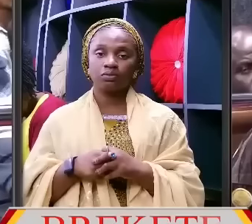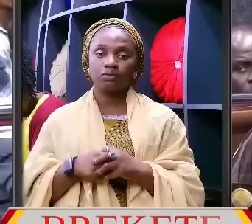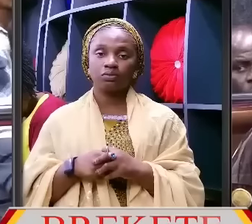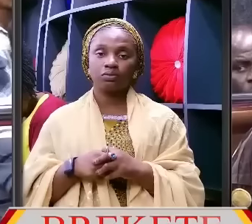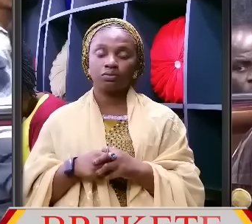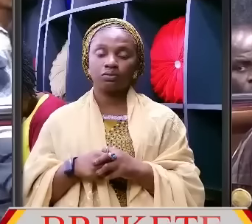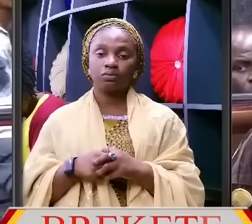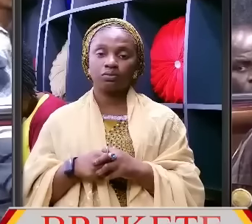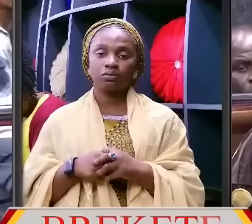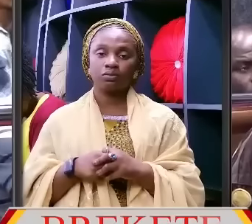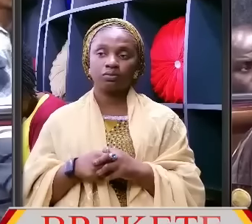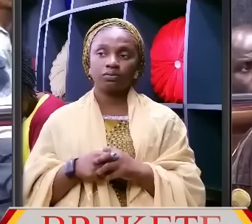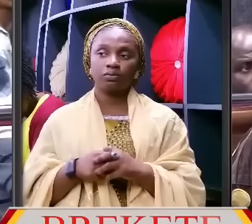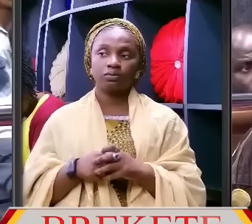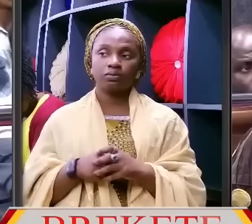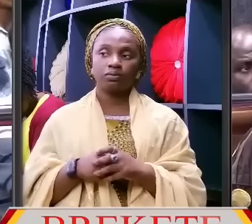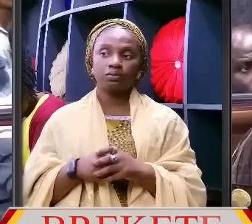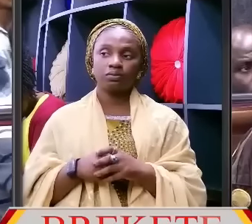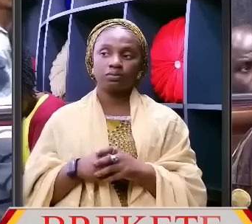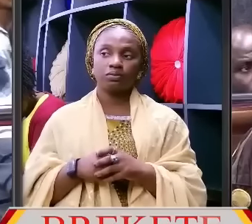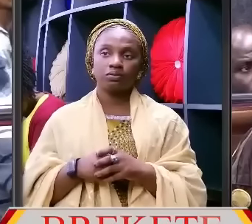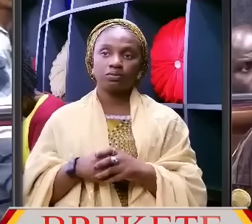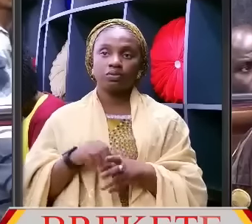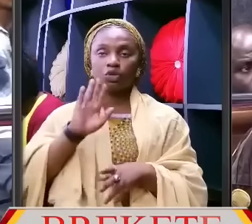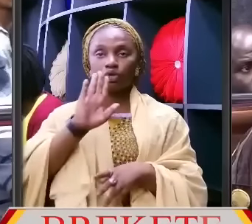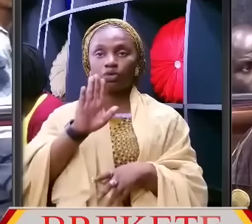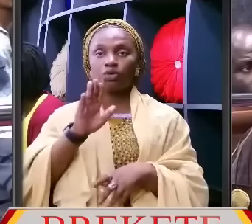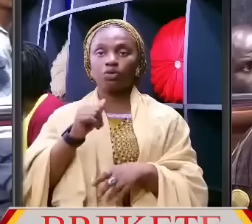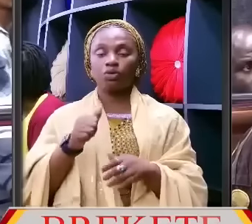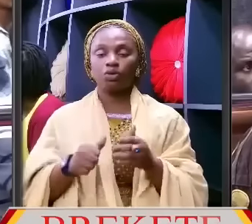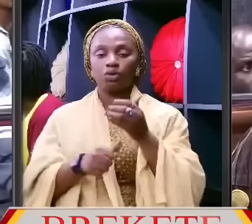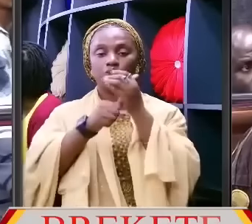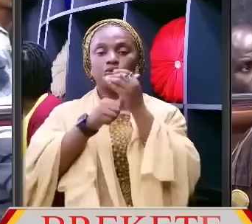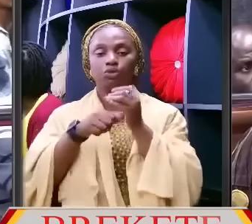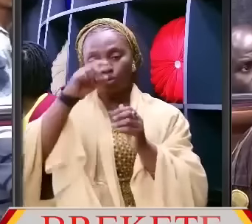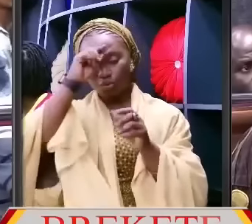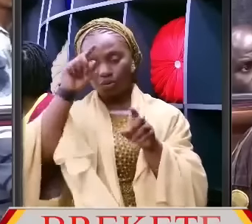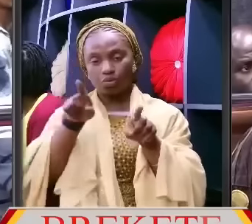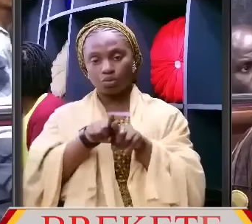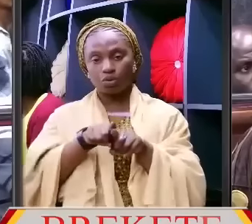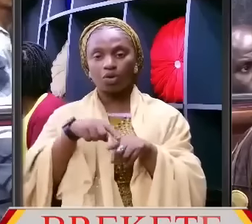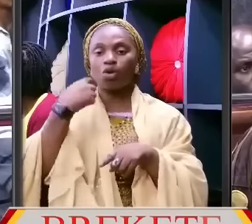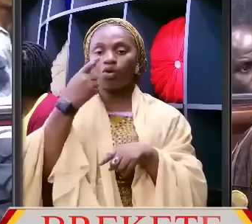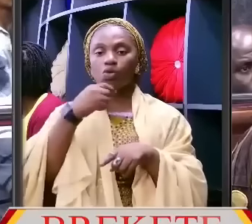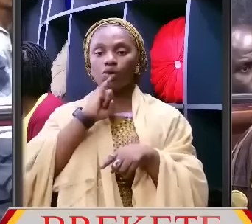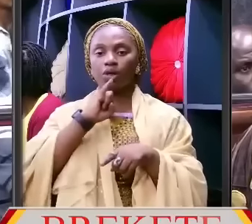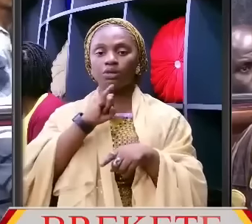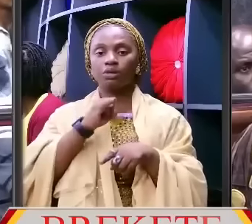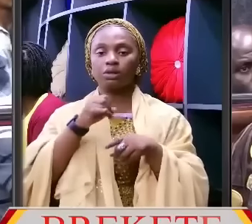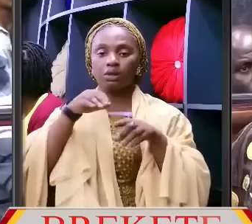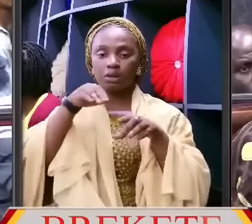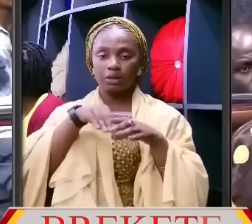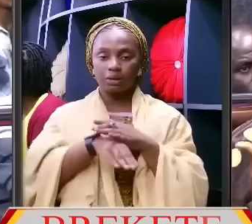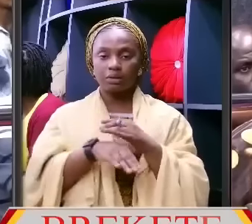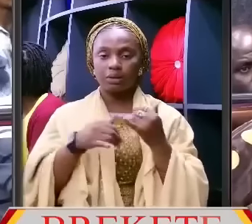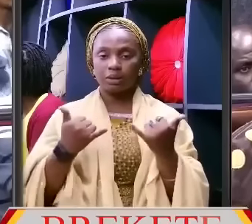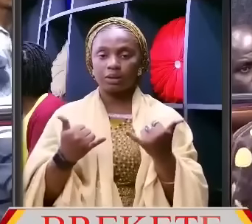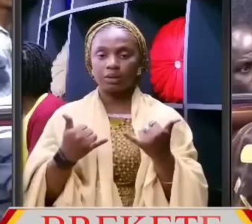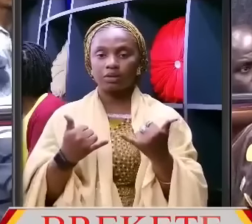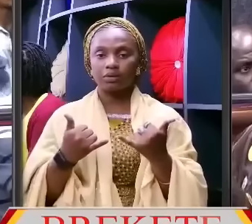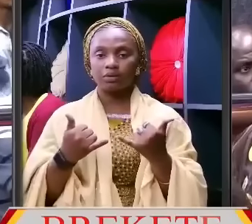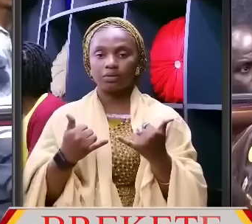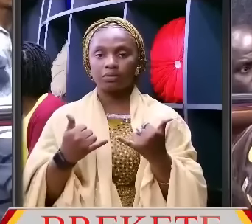Salio Momo, your una senior brother, side, who they live inside?